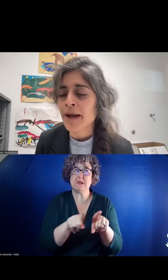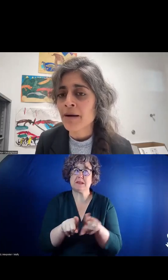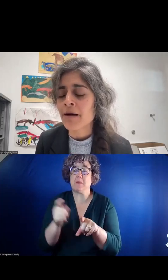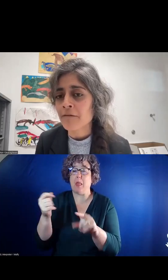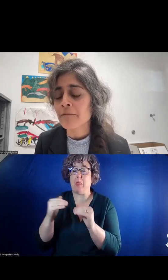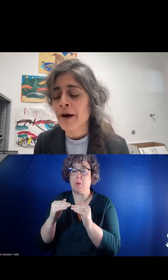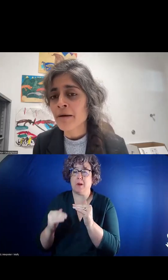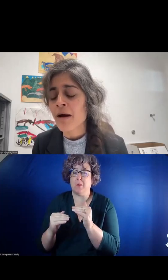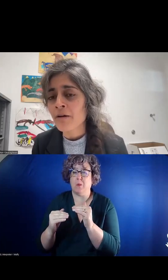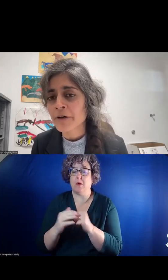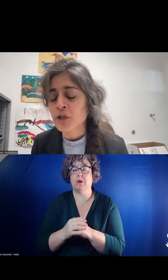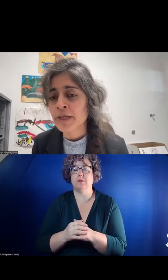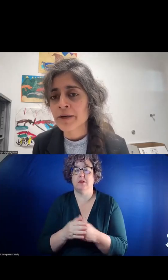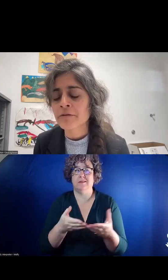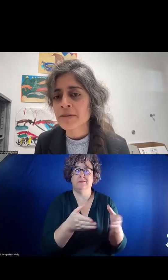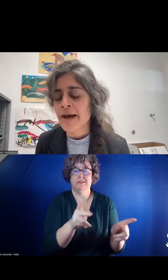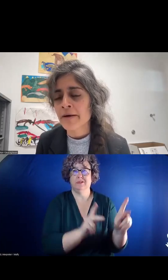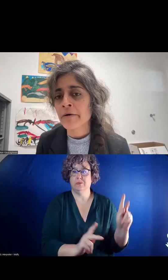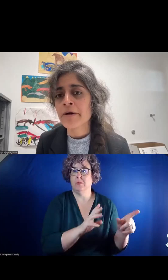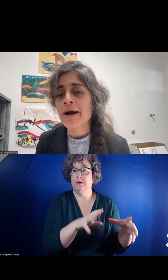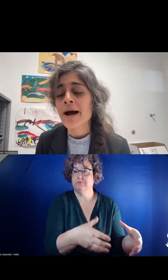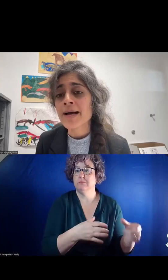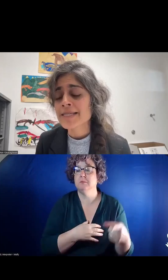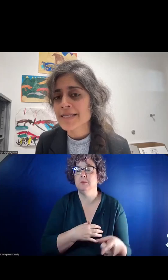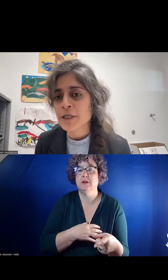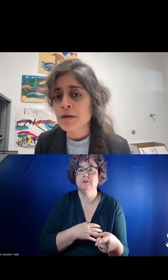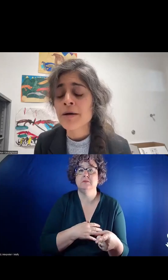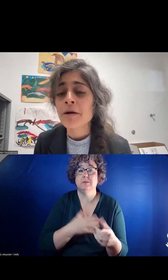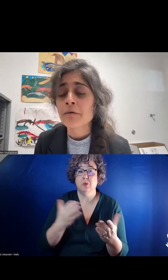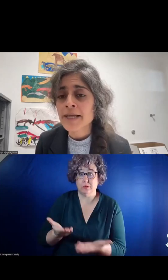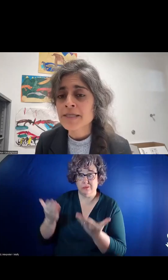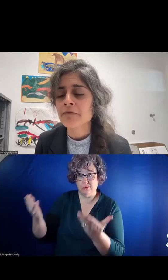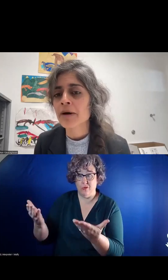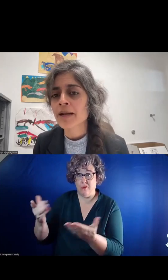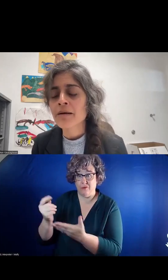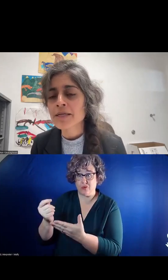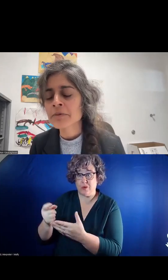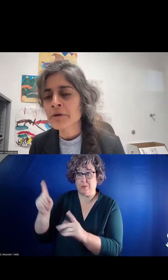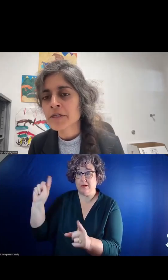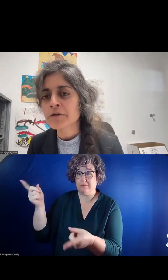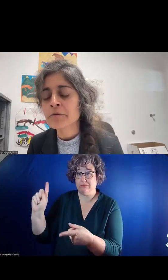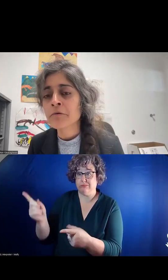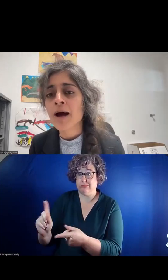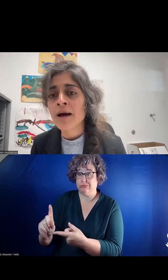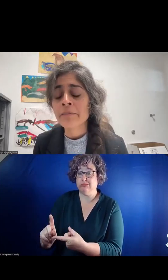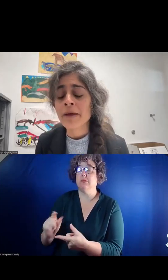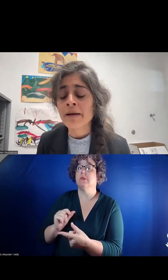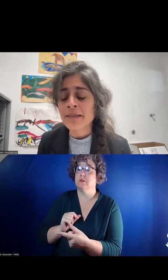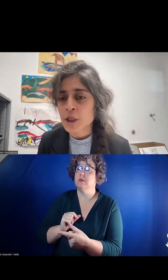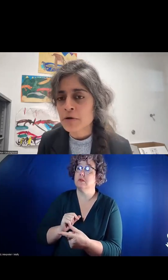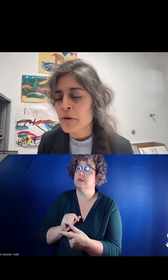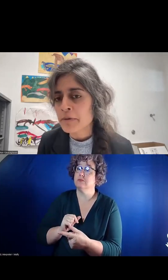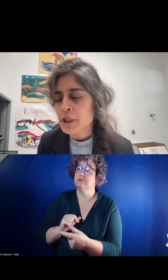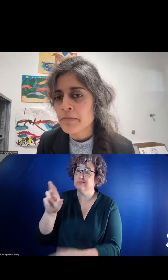but when offered treatment for tobacco cessation, rates of quitting are similar to